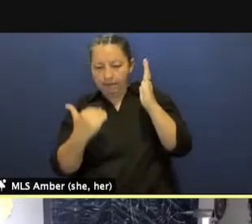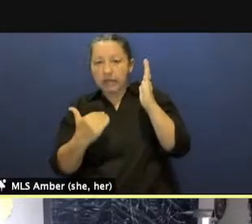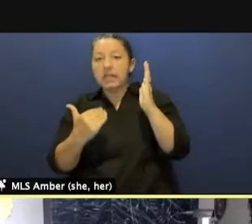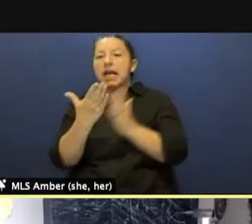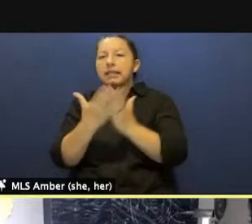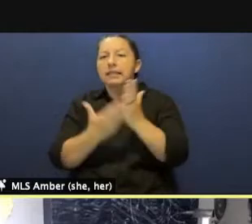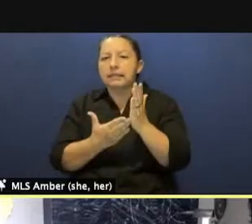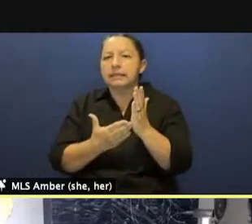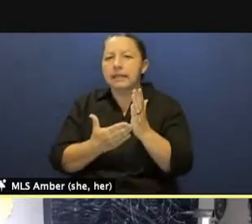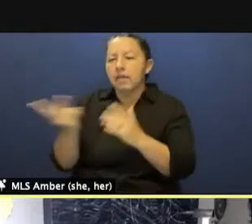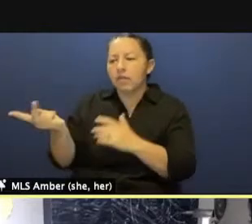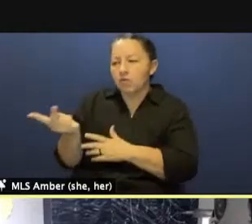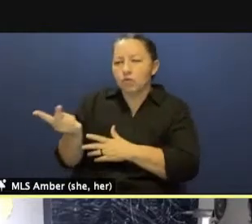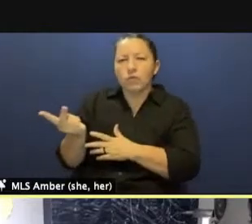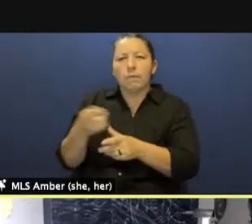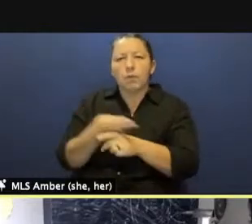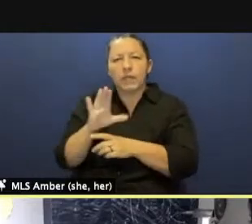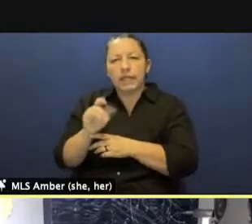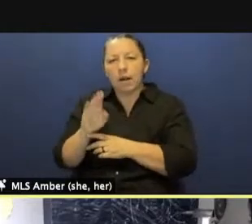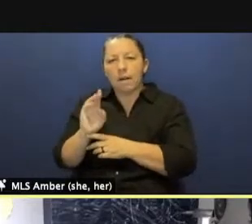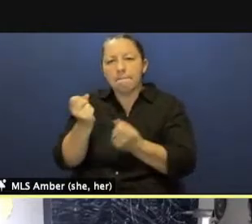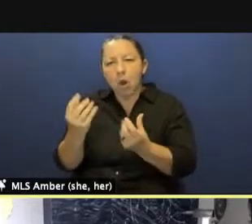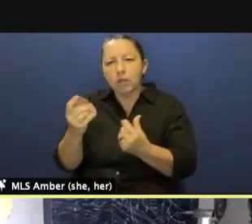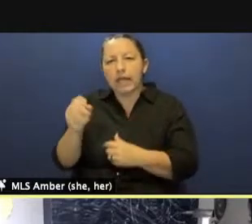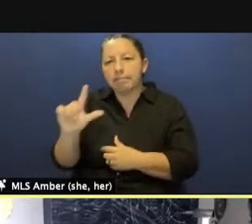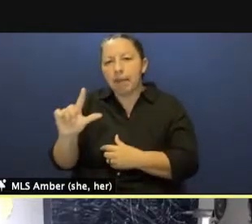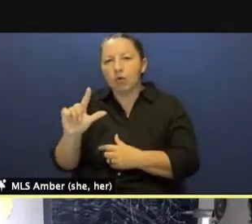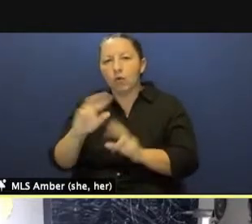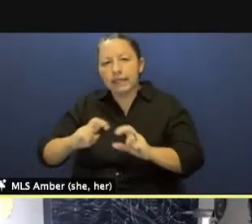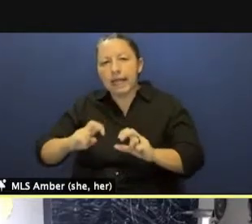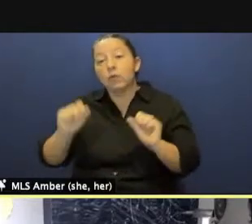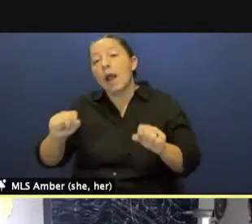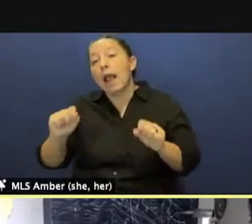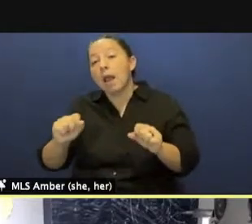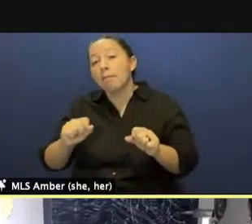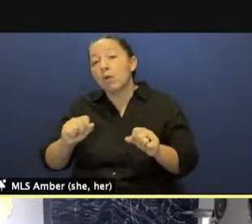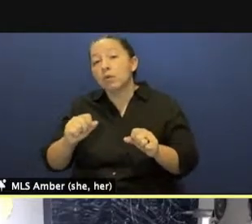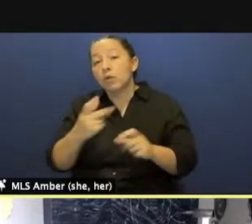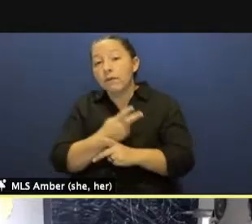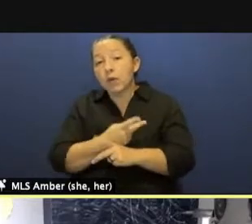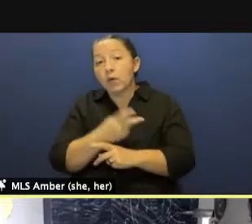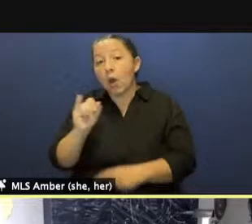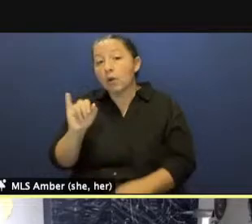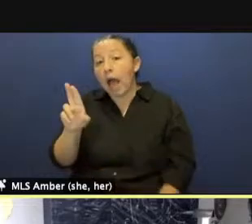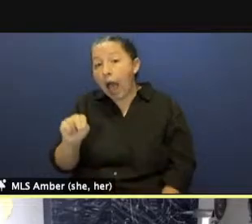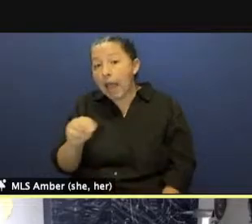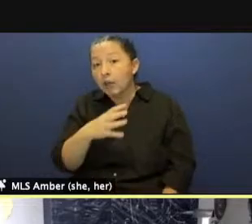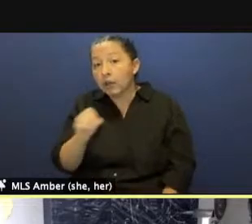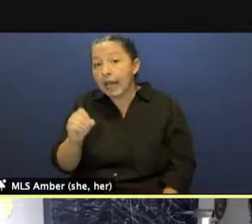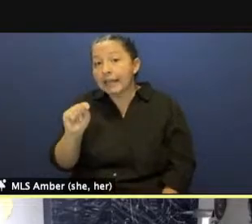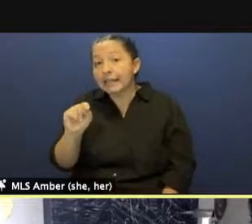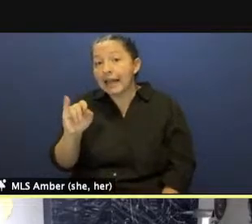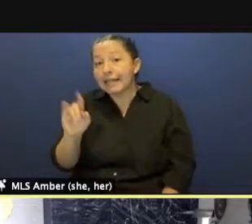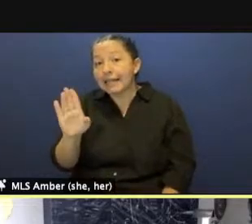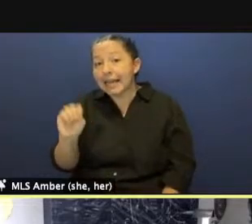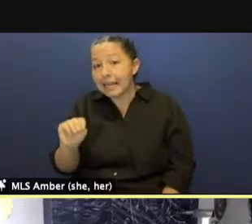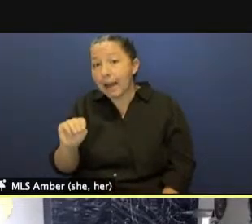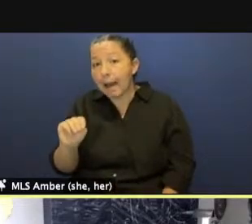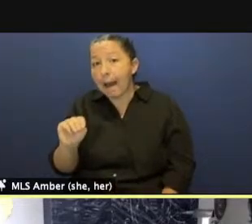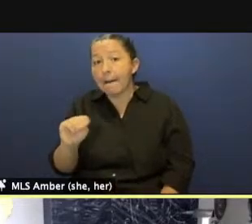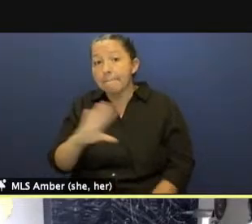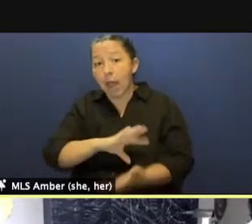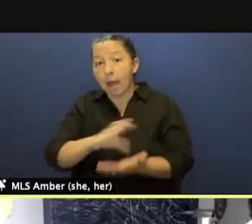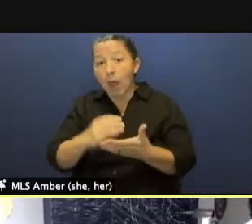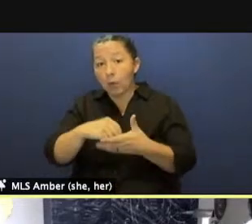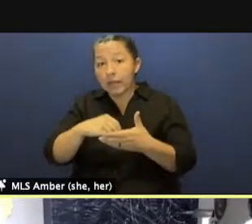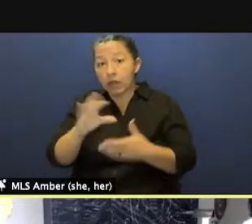their multispectral analysis, were able to determine the iron and titanium concentration within the